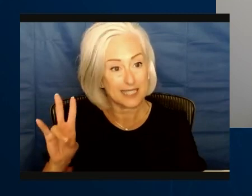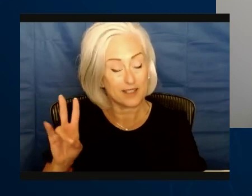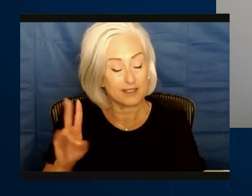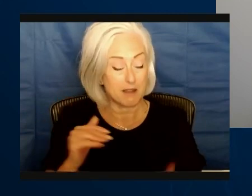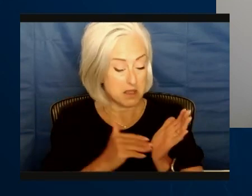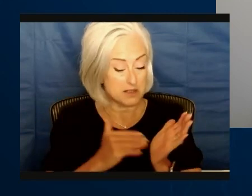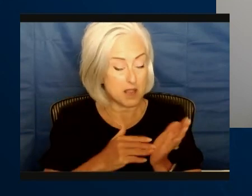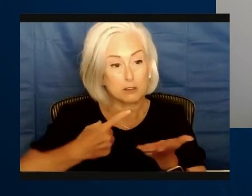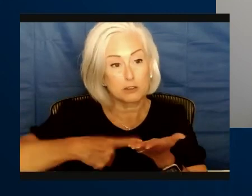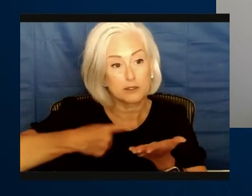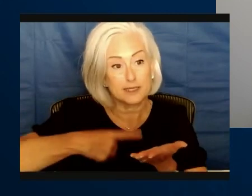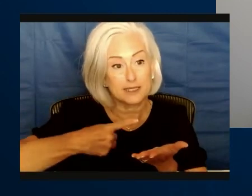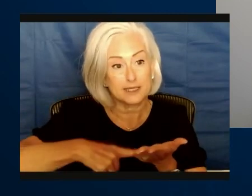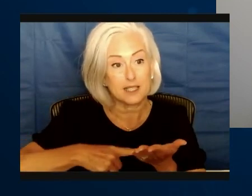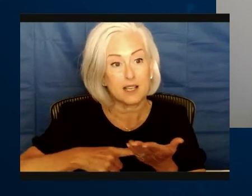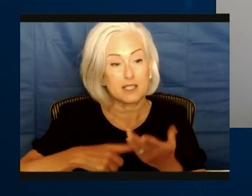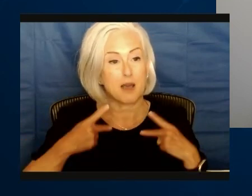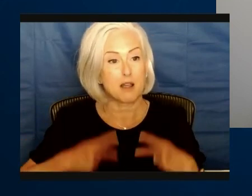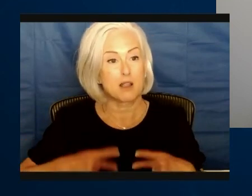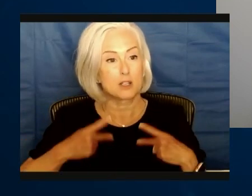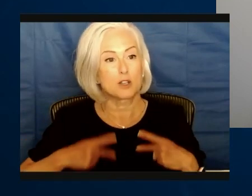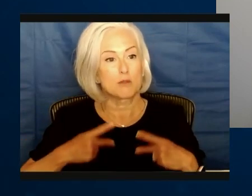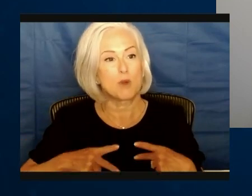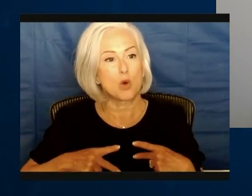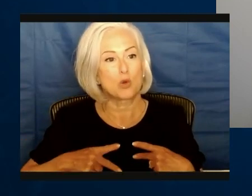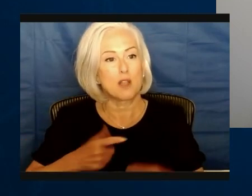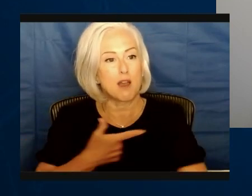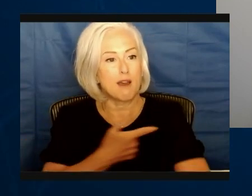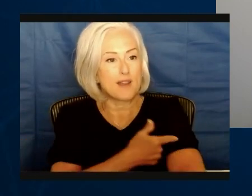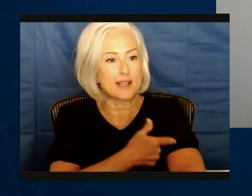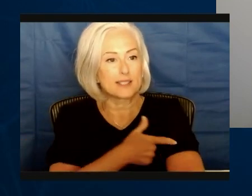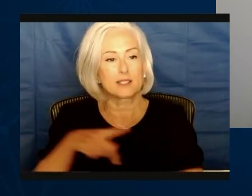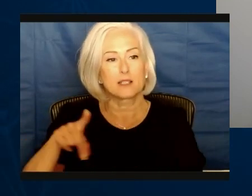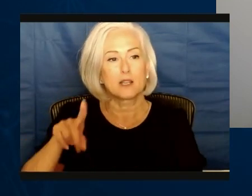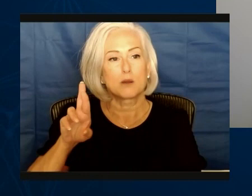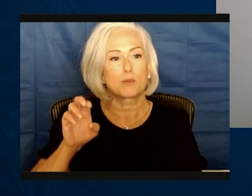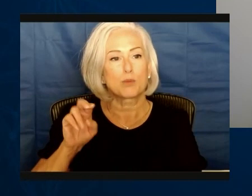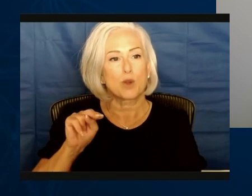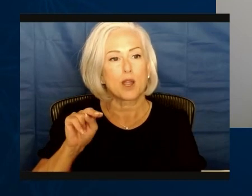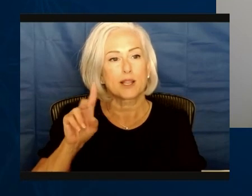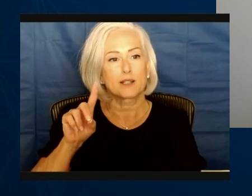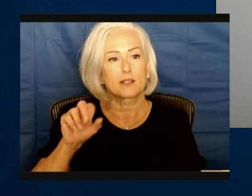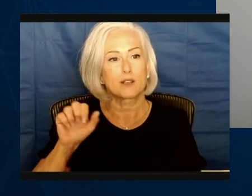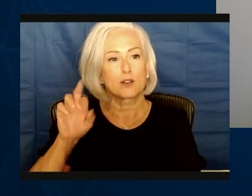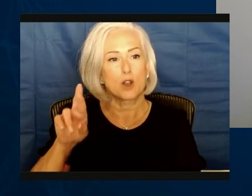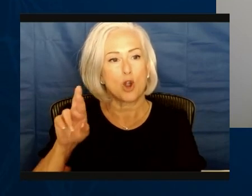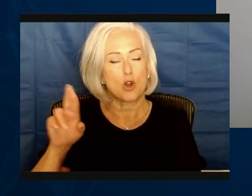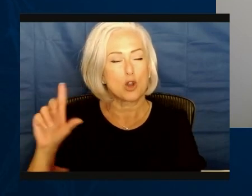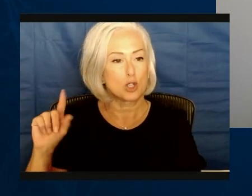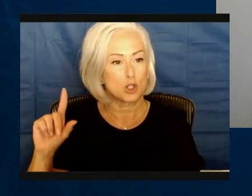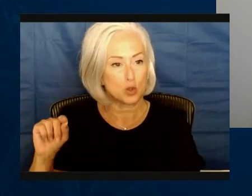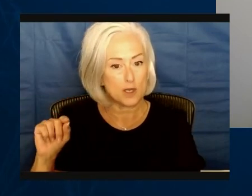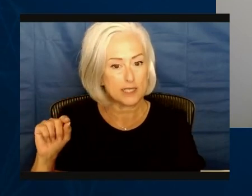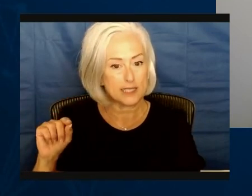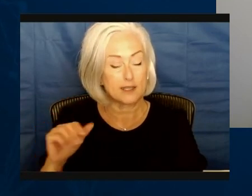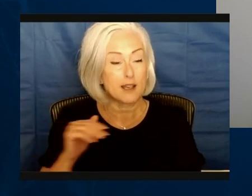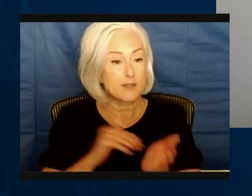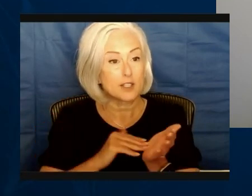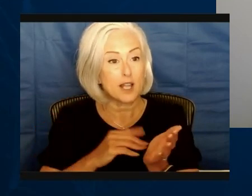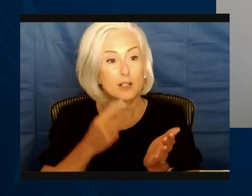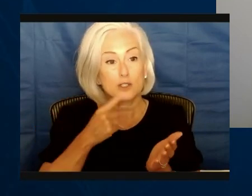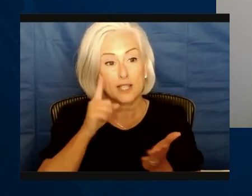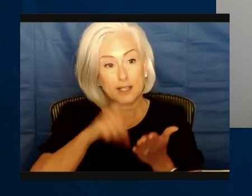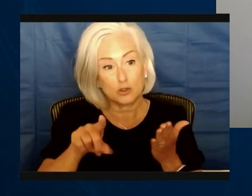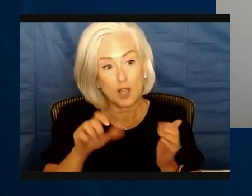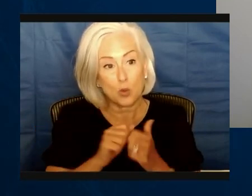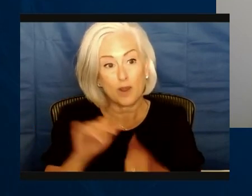the pneumonia vaccine Prevnar 20. She wants to know what you know about it, because she said the doc said to check with her insurance company because it could